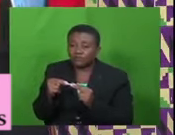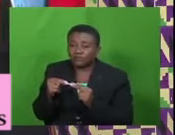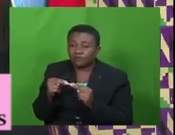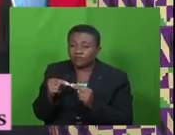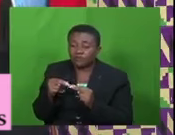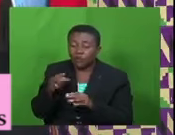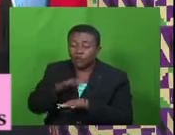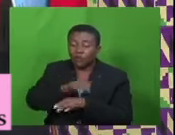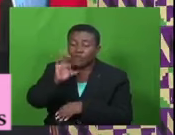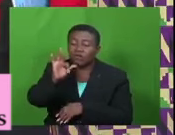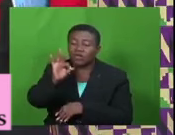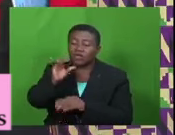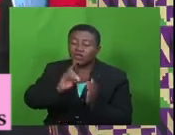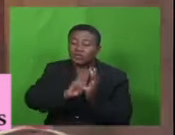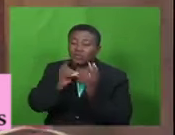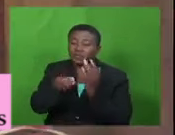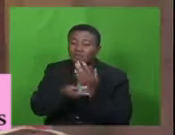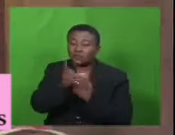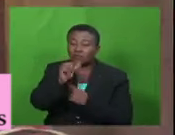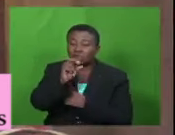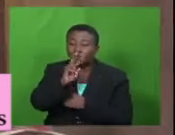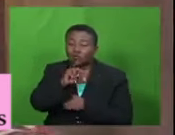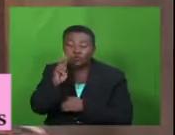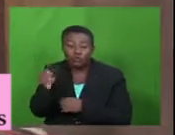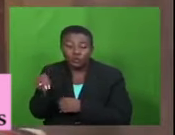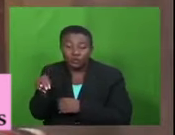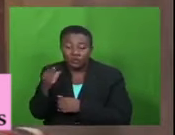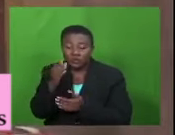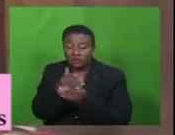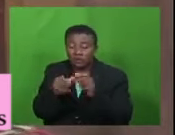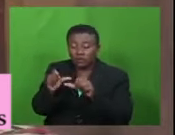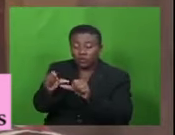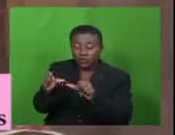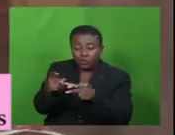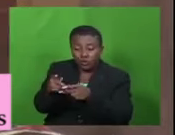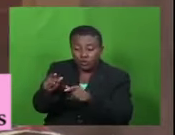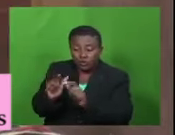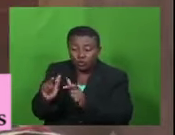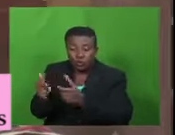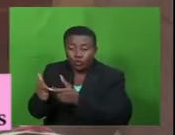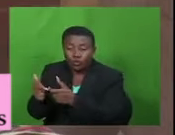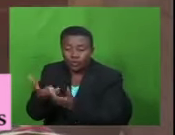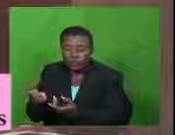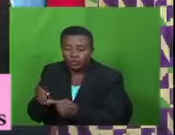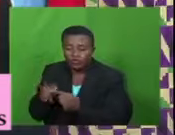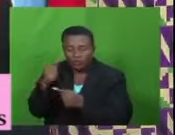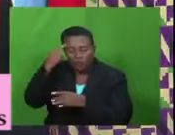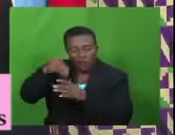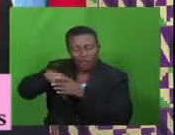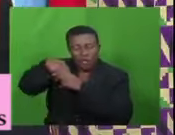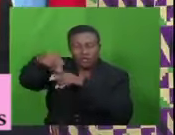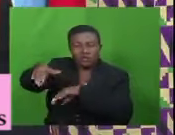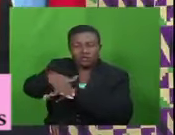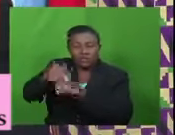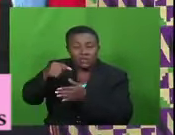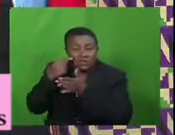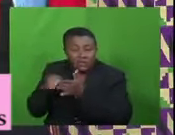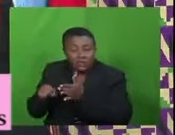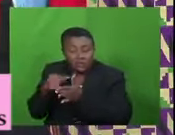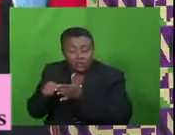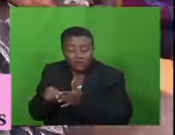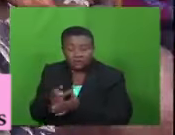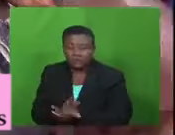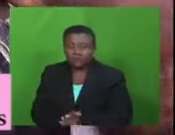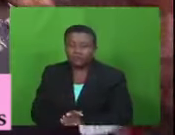December 2022 for certain categories of external debt to ensure an orderly restructuring.